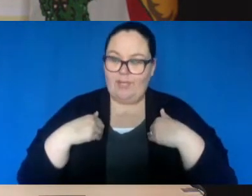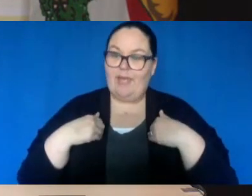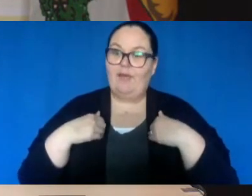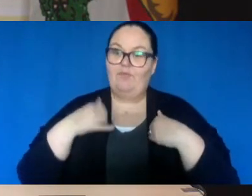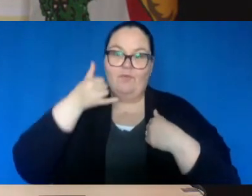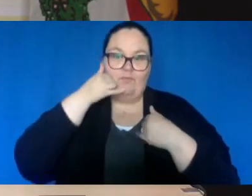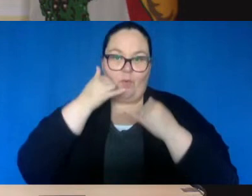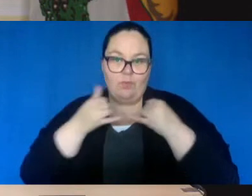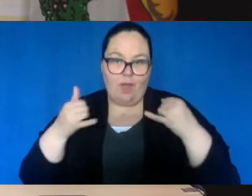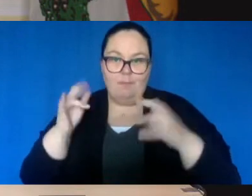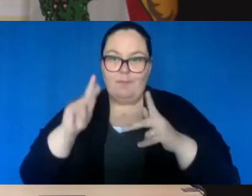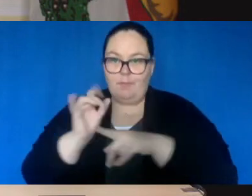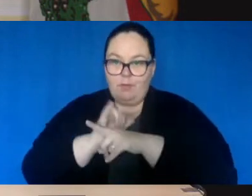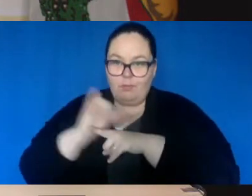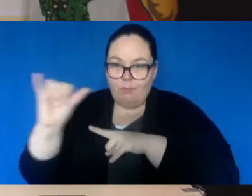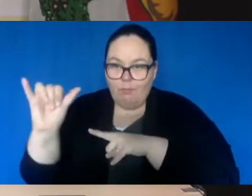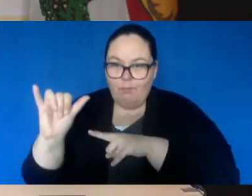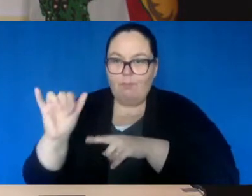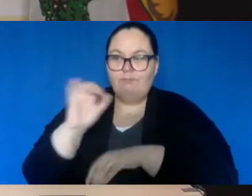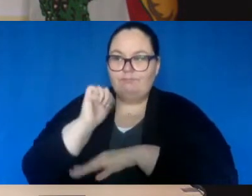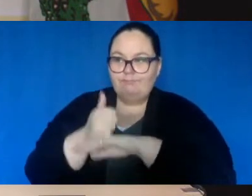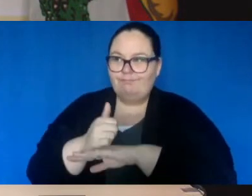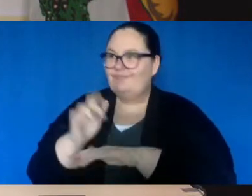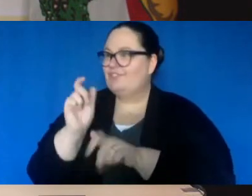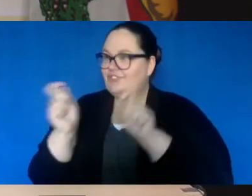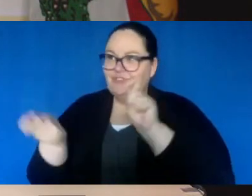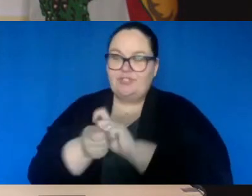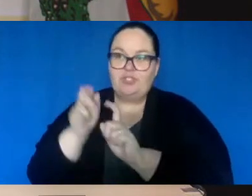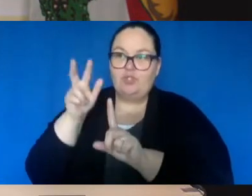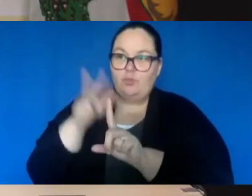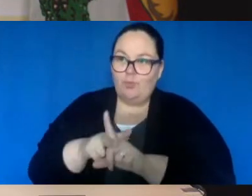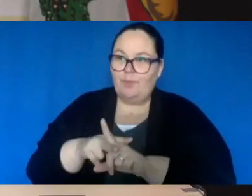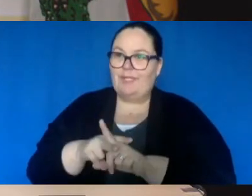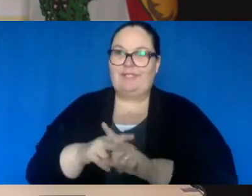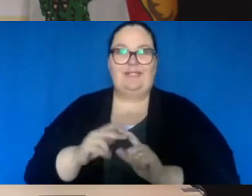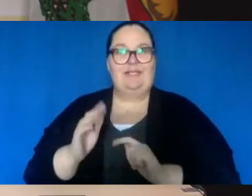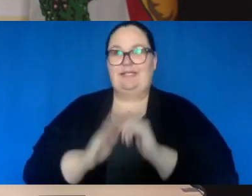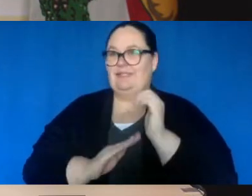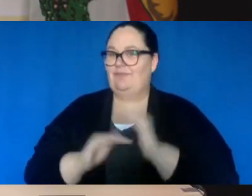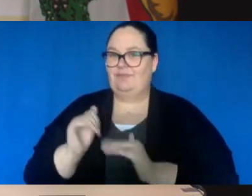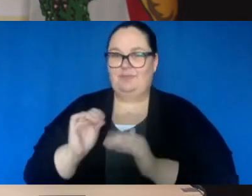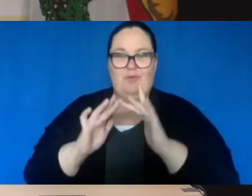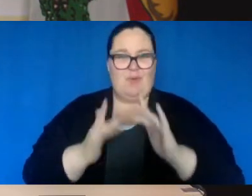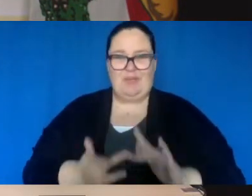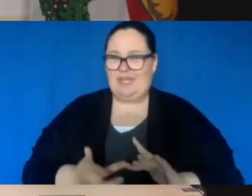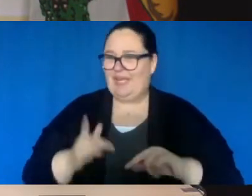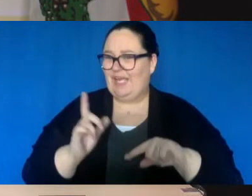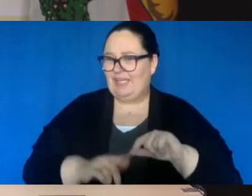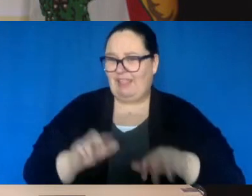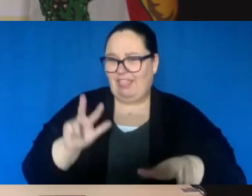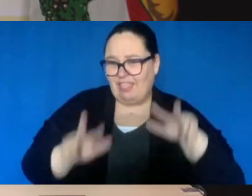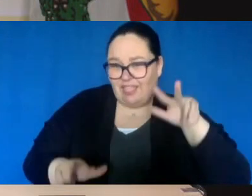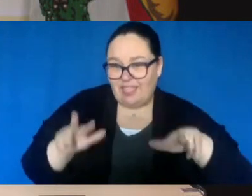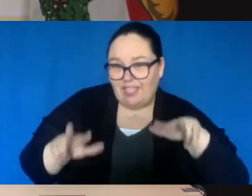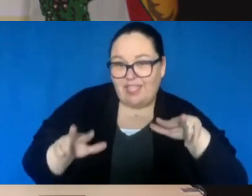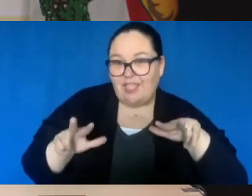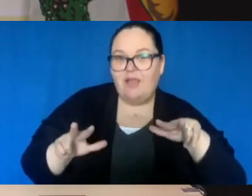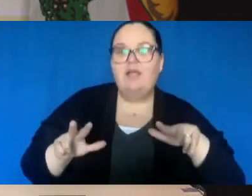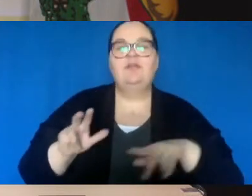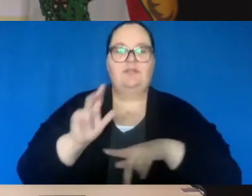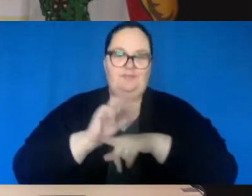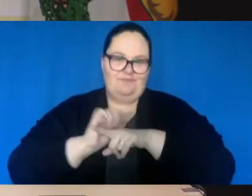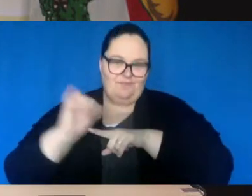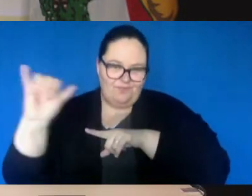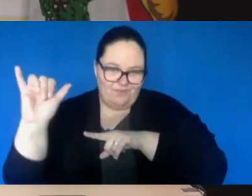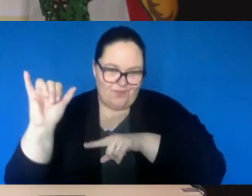if people are looking to change their appointment and they're not comfortable using the online system, where they can select that option